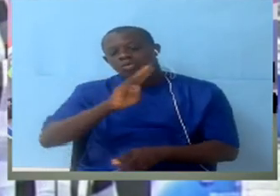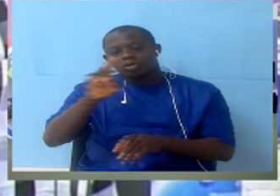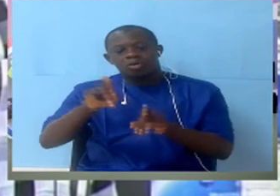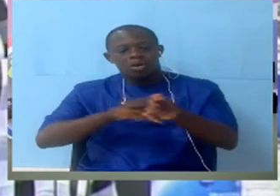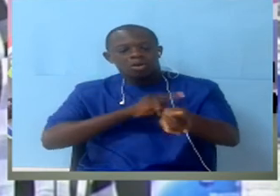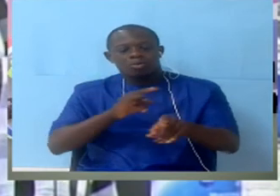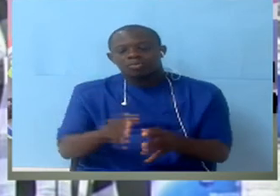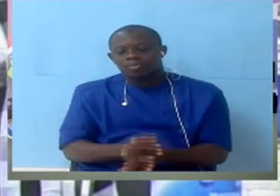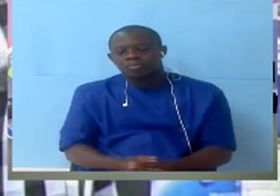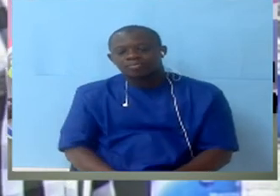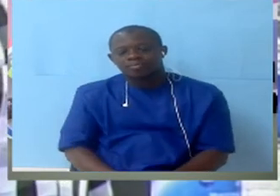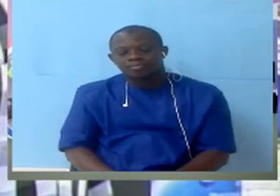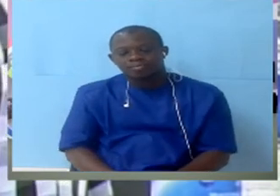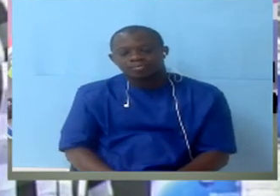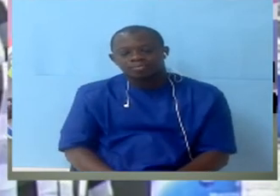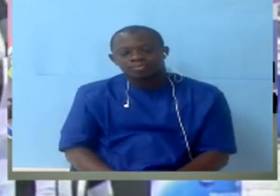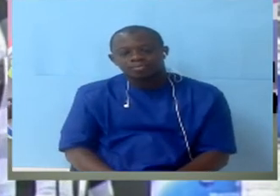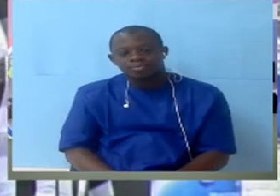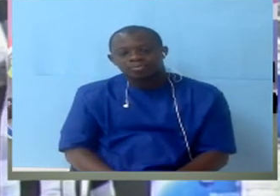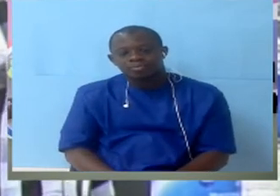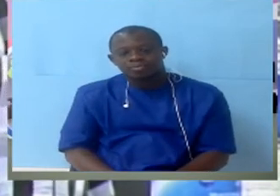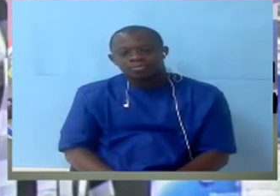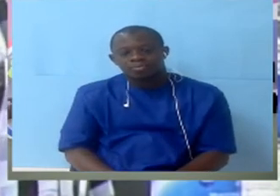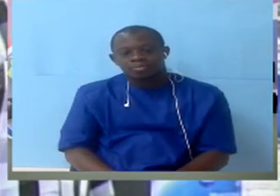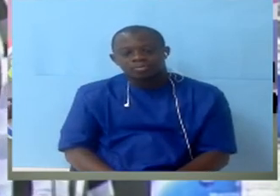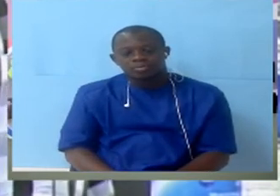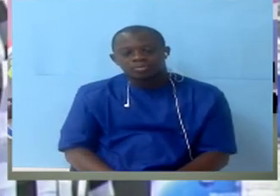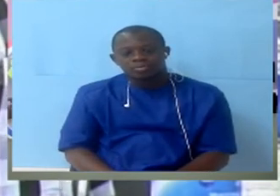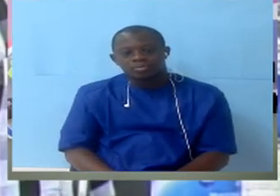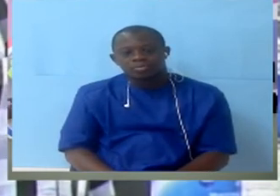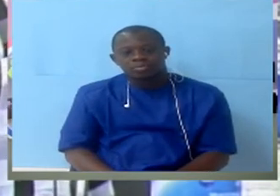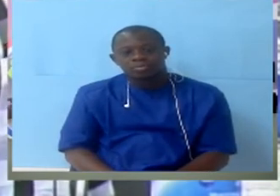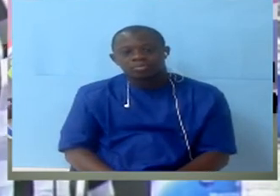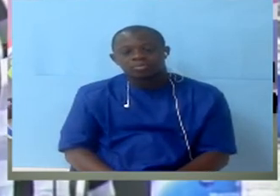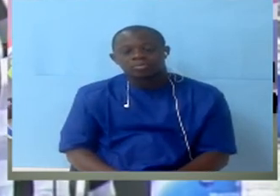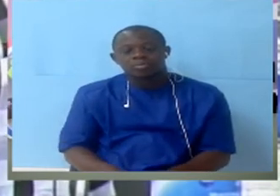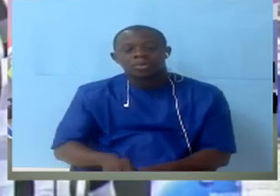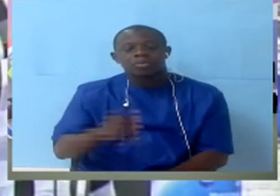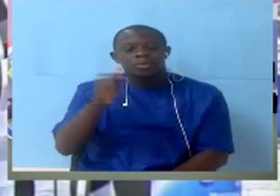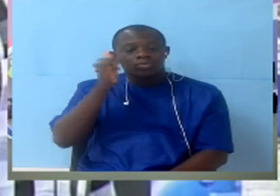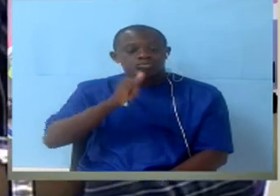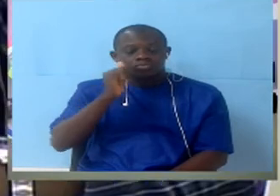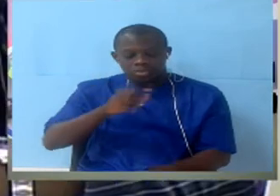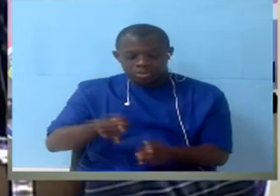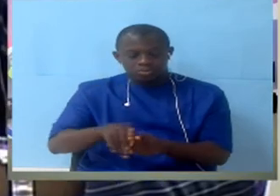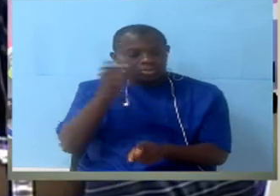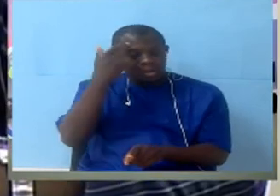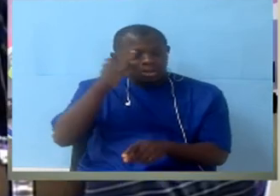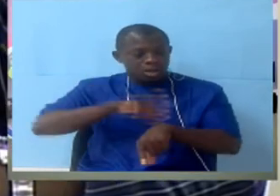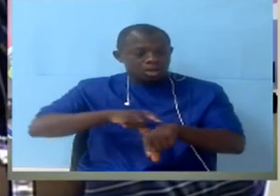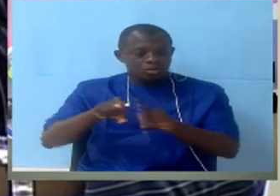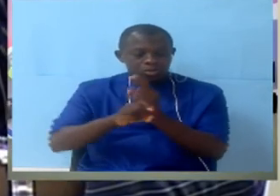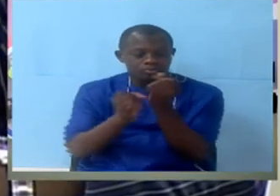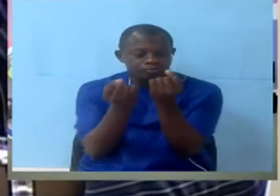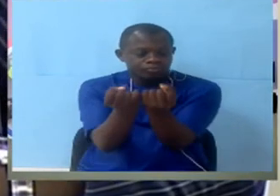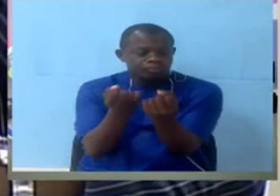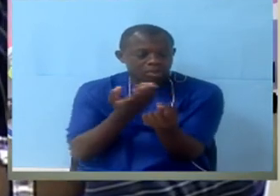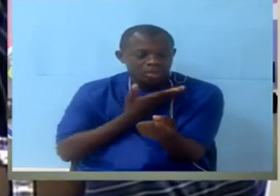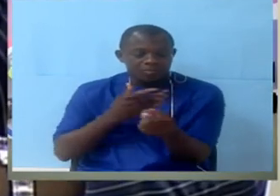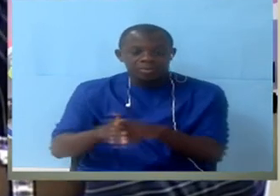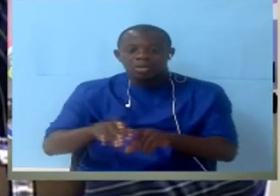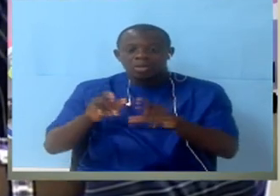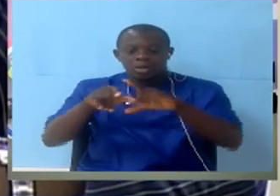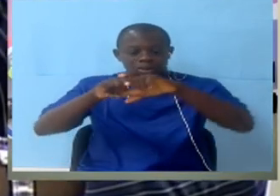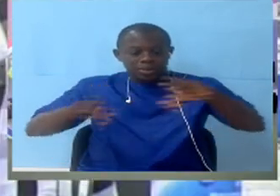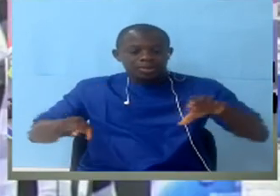la. Akam busani ay doko babula kan lipan wala mulo handcuff. Were you sitting or were you lying down? Be sirin de